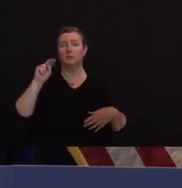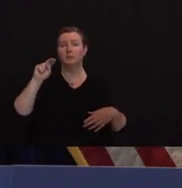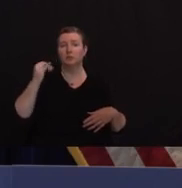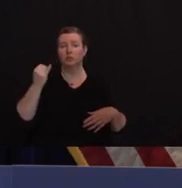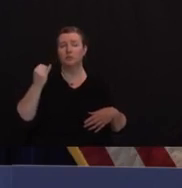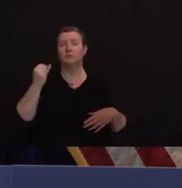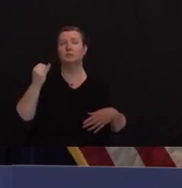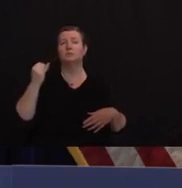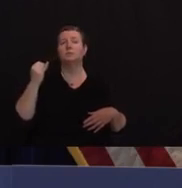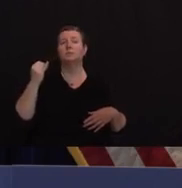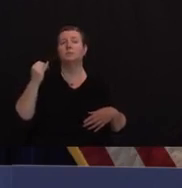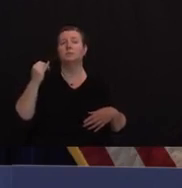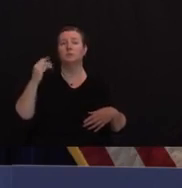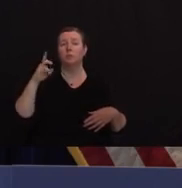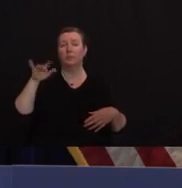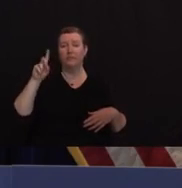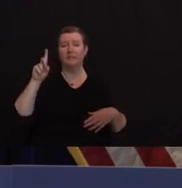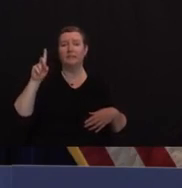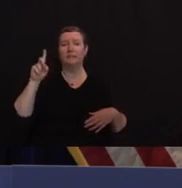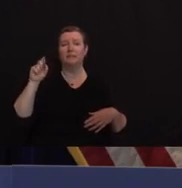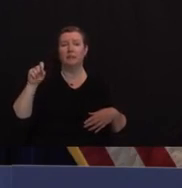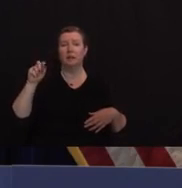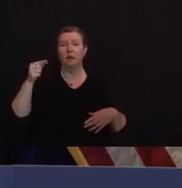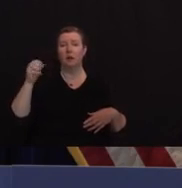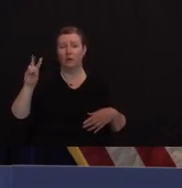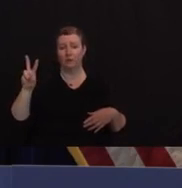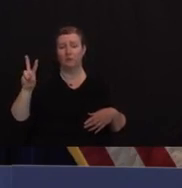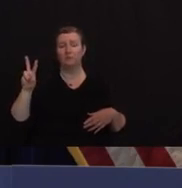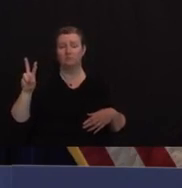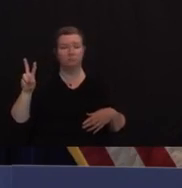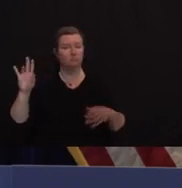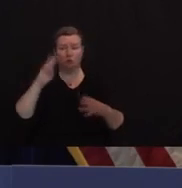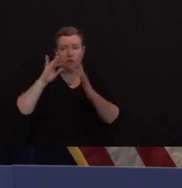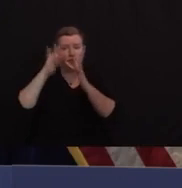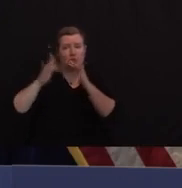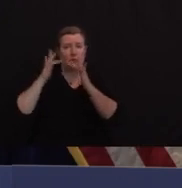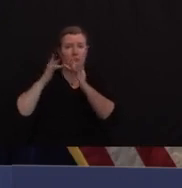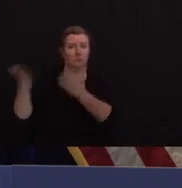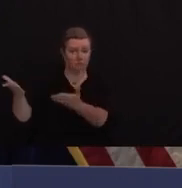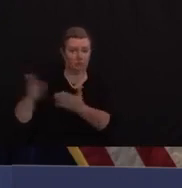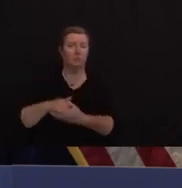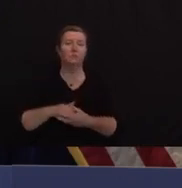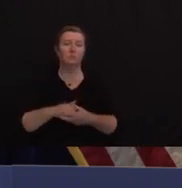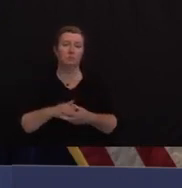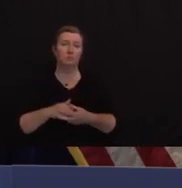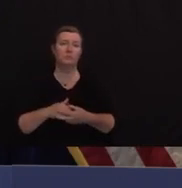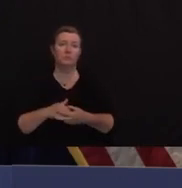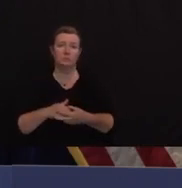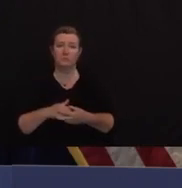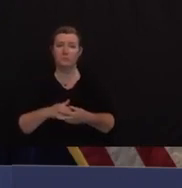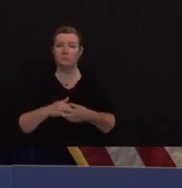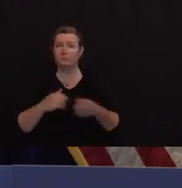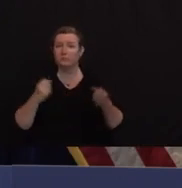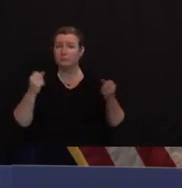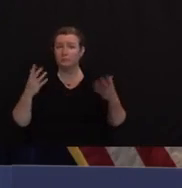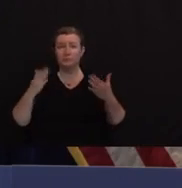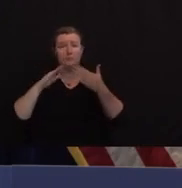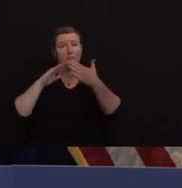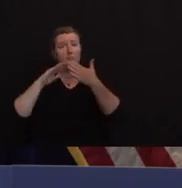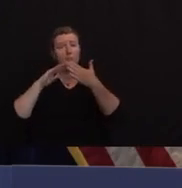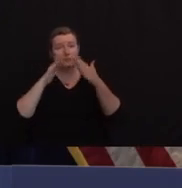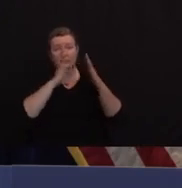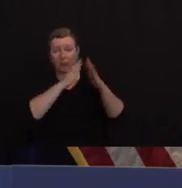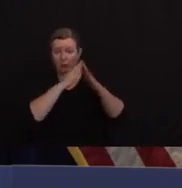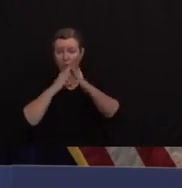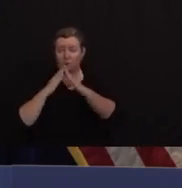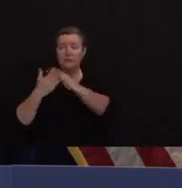10 weeks ago, the Department of Health identified high-risk counties and municipalities who needed additional support to increase